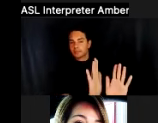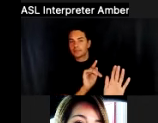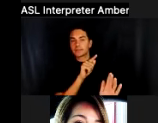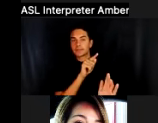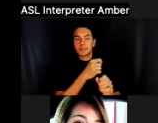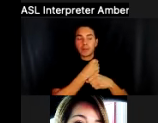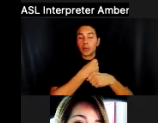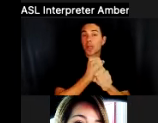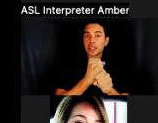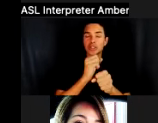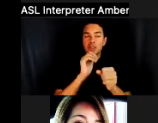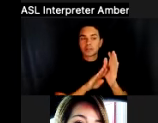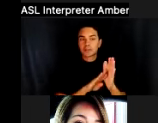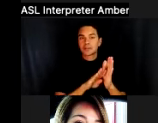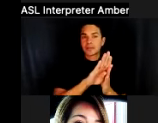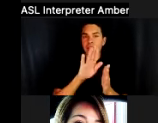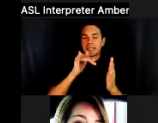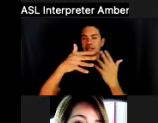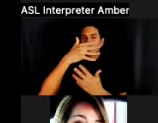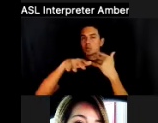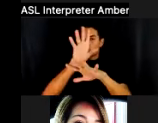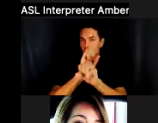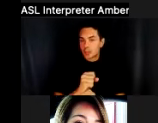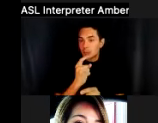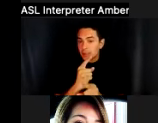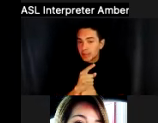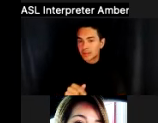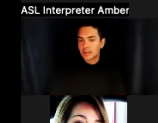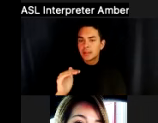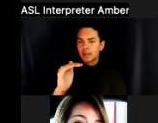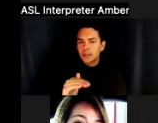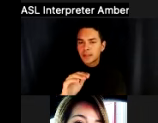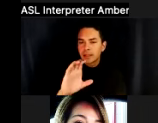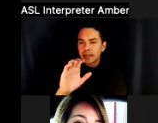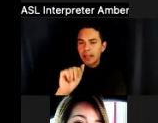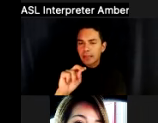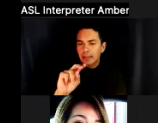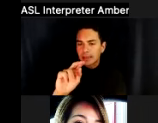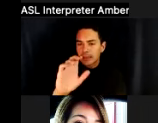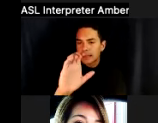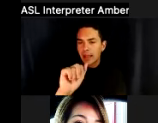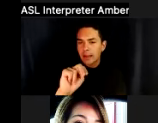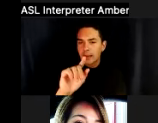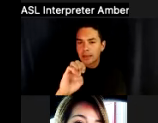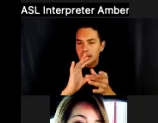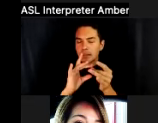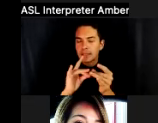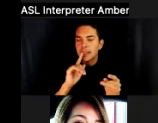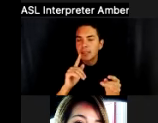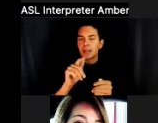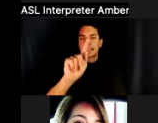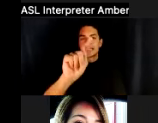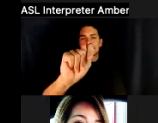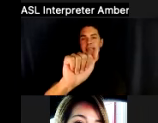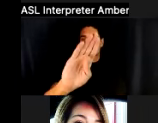the perpetuation of these social norms, right? Yeah, clarifying what is taboo. Yeah, absolutely, Candace. So we see